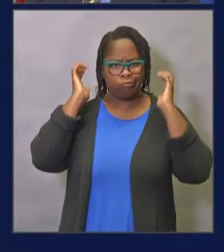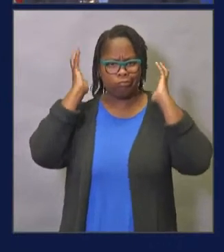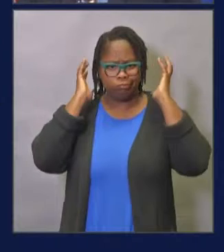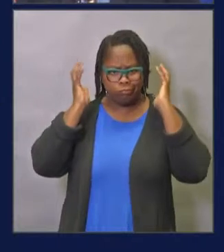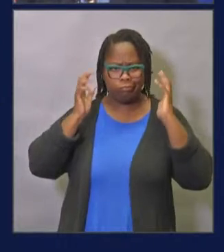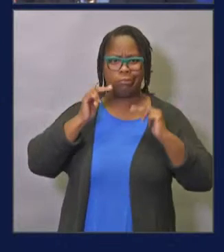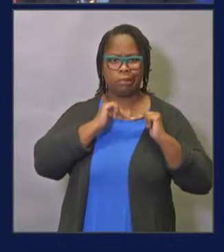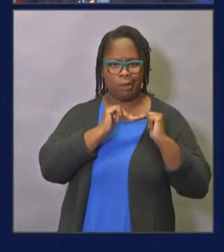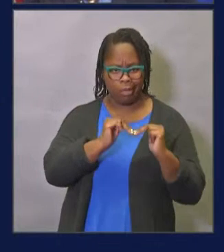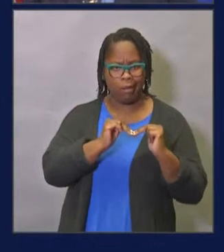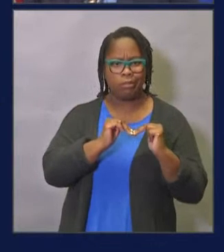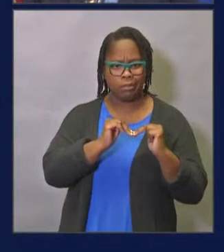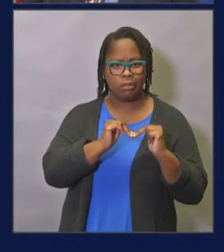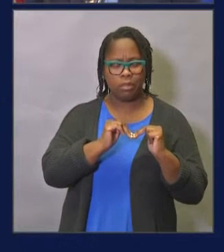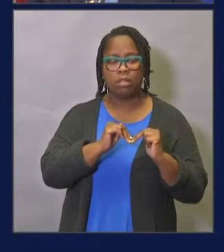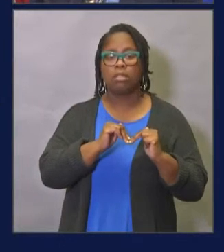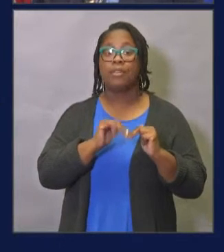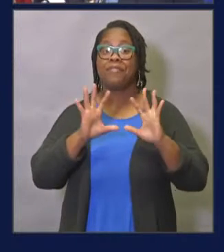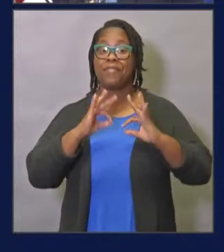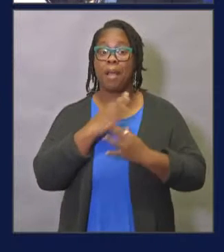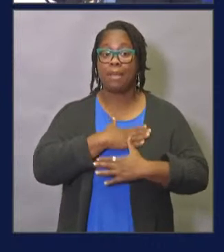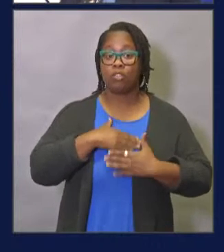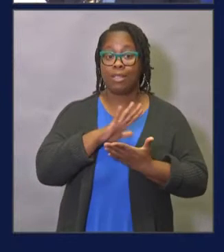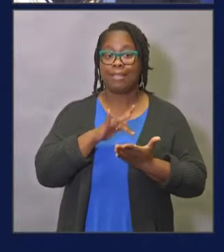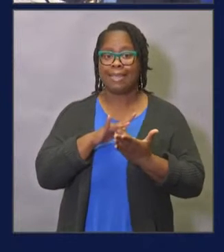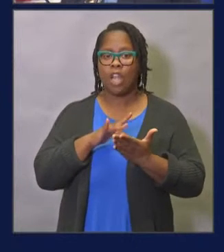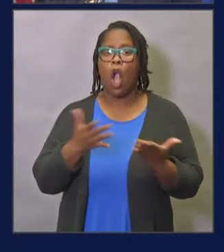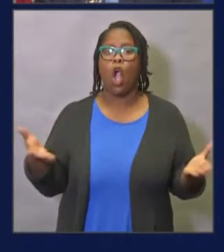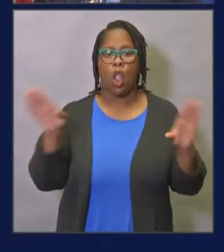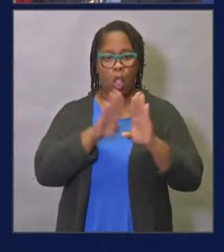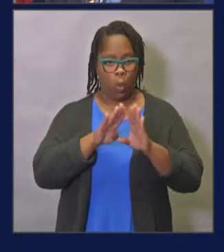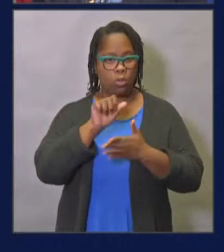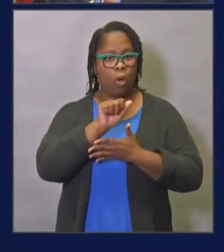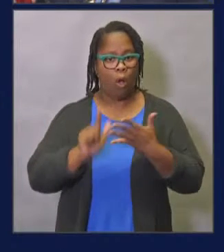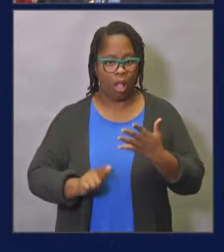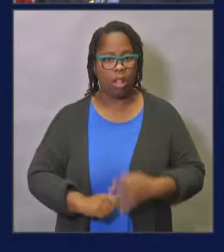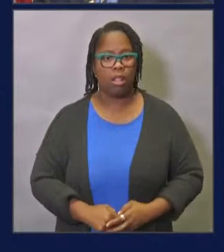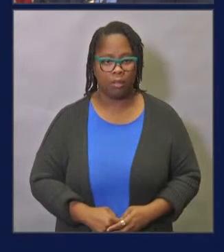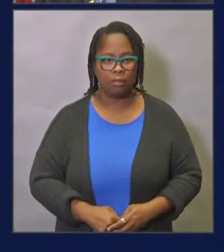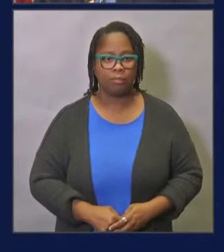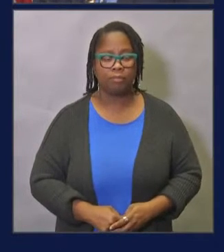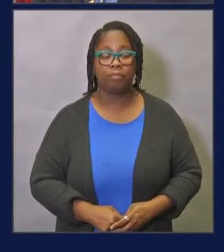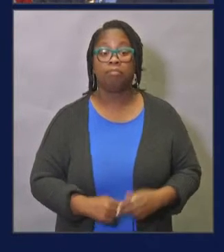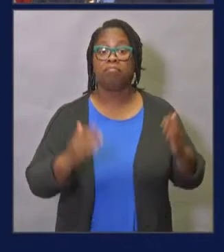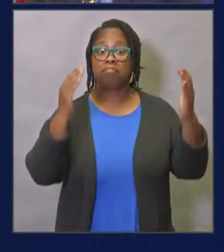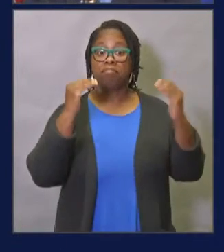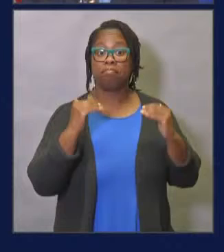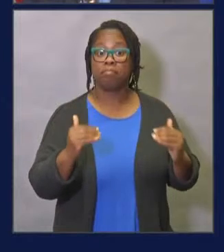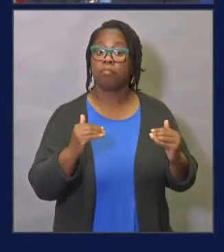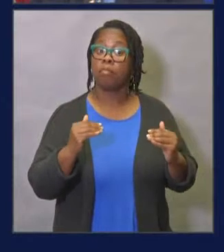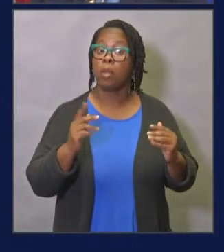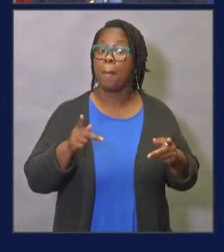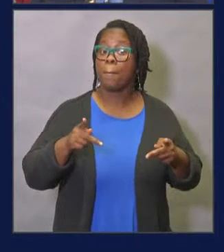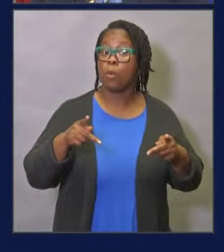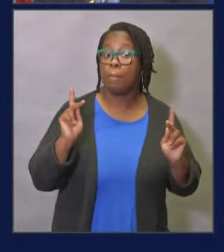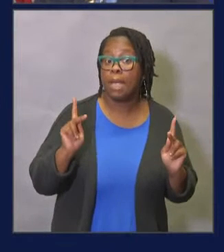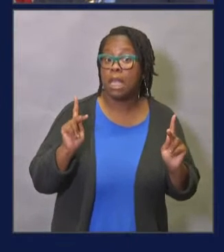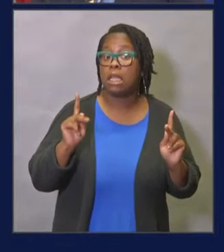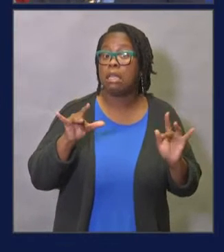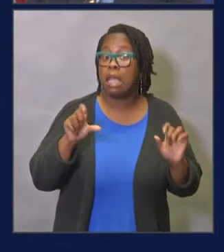nail salons, and family entertainment centers. The following activities are permitted with